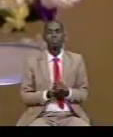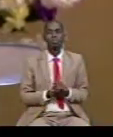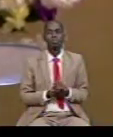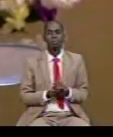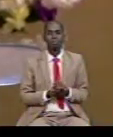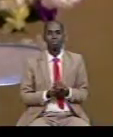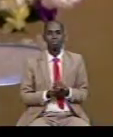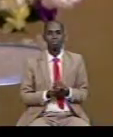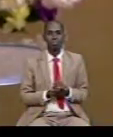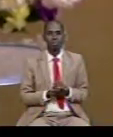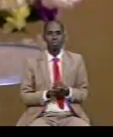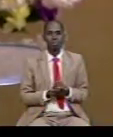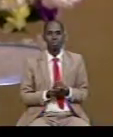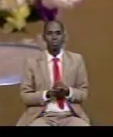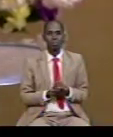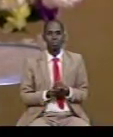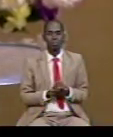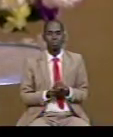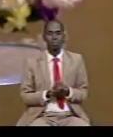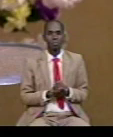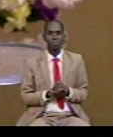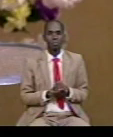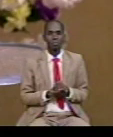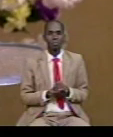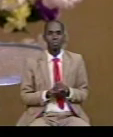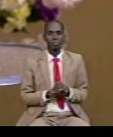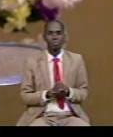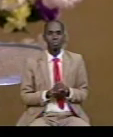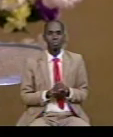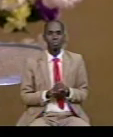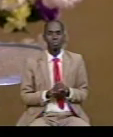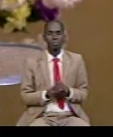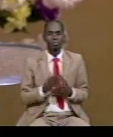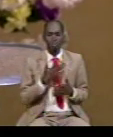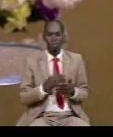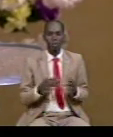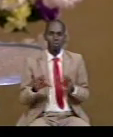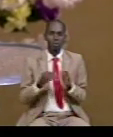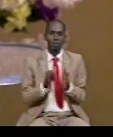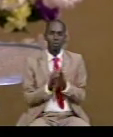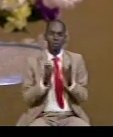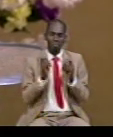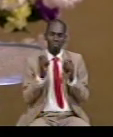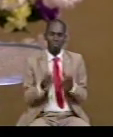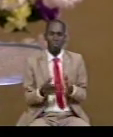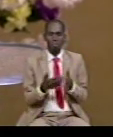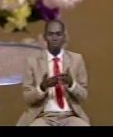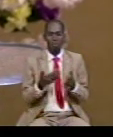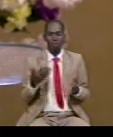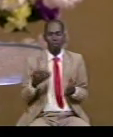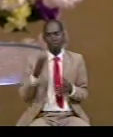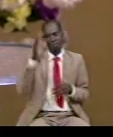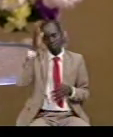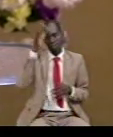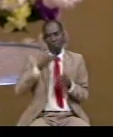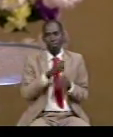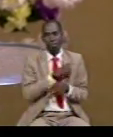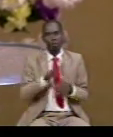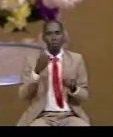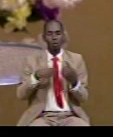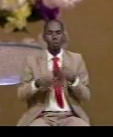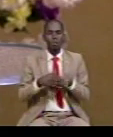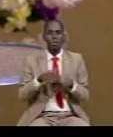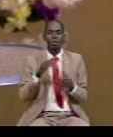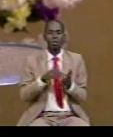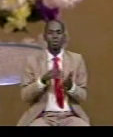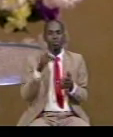as the man of God be coming for the prayer.